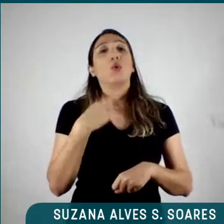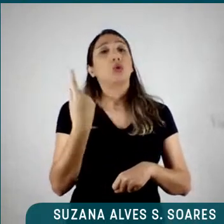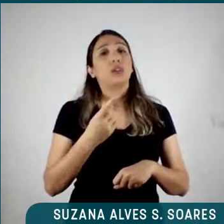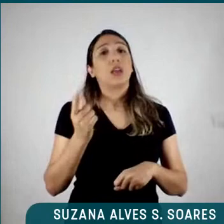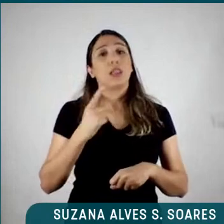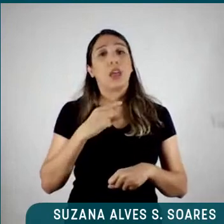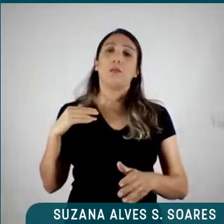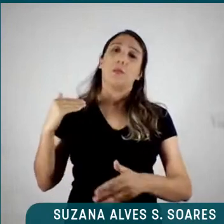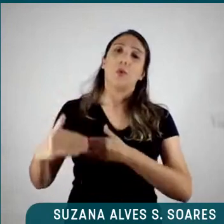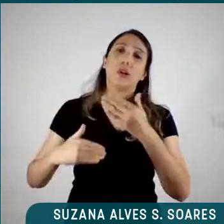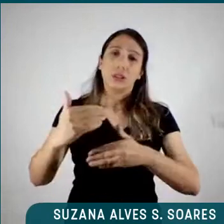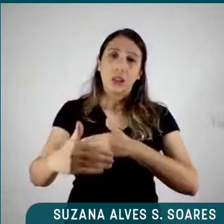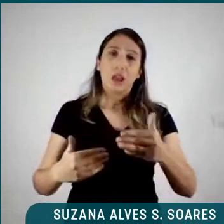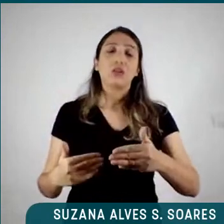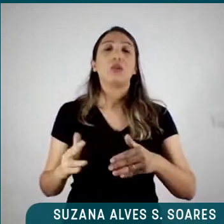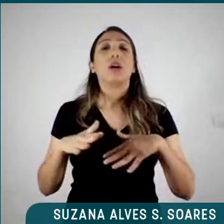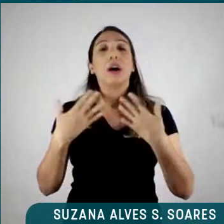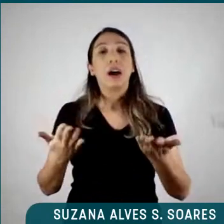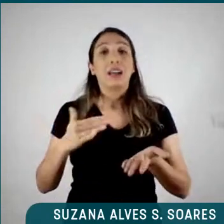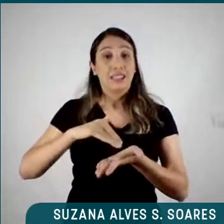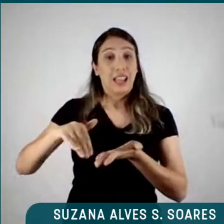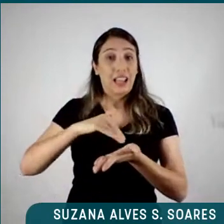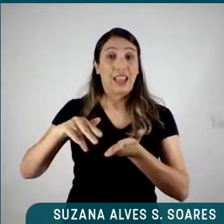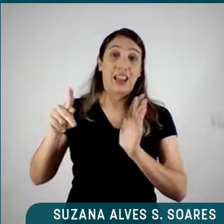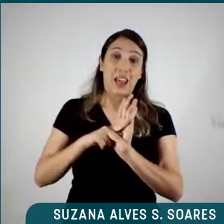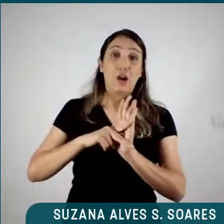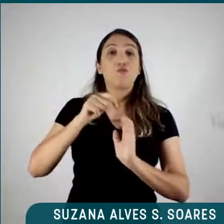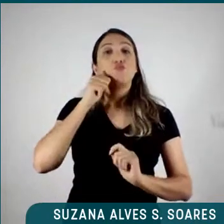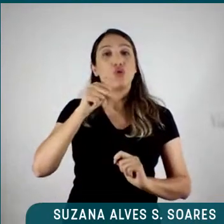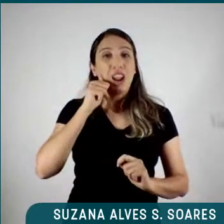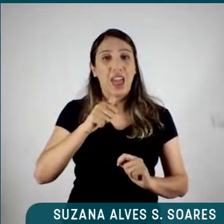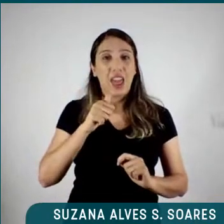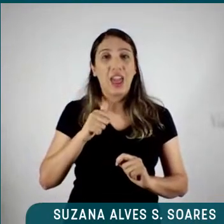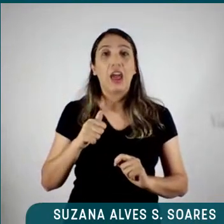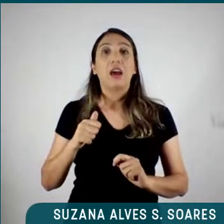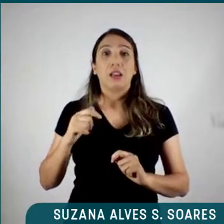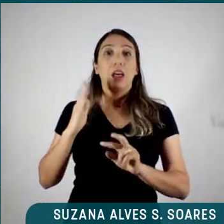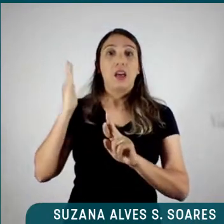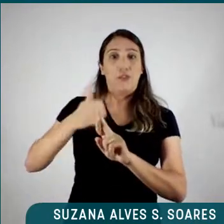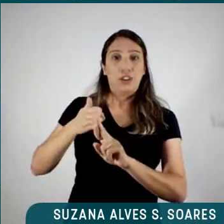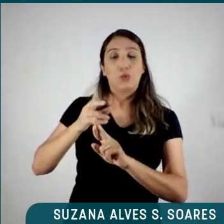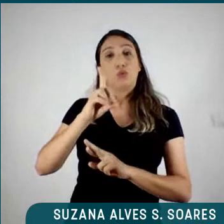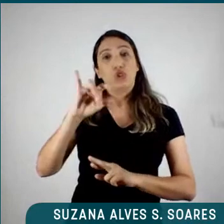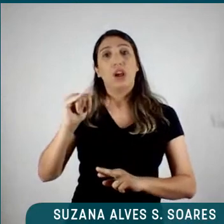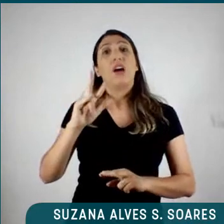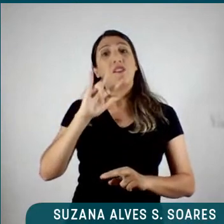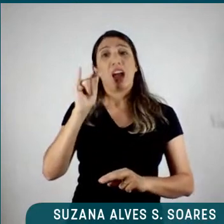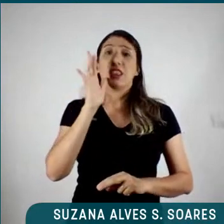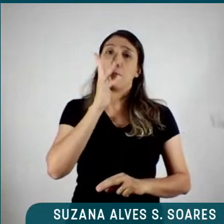and processes that we have to follow that causes us difficulty.